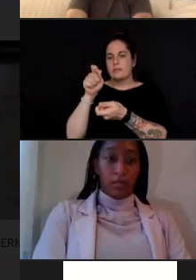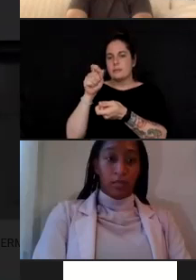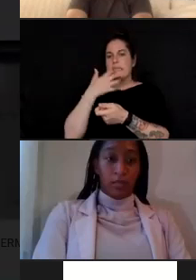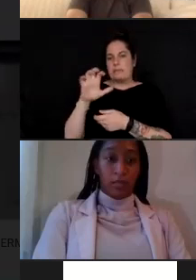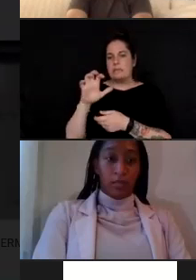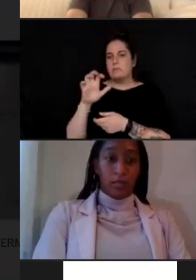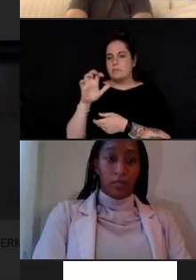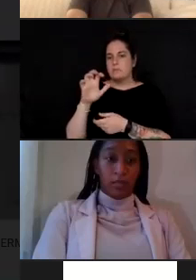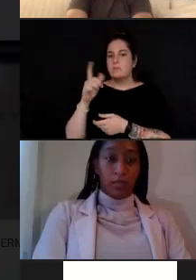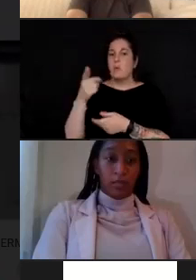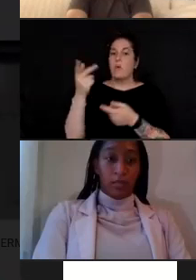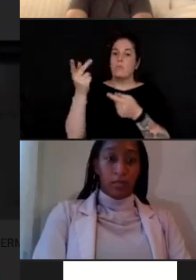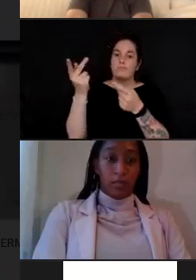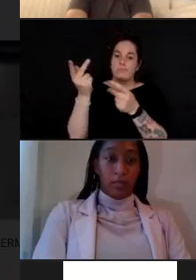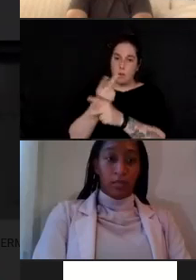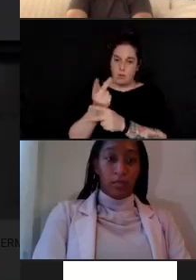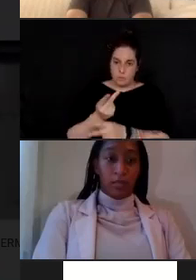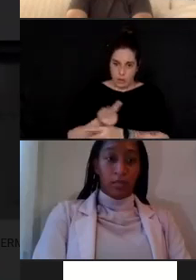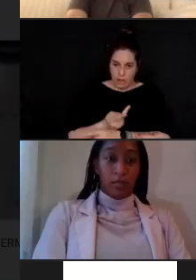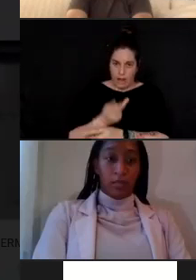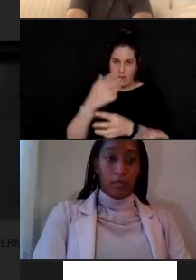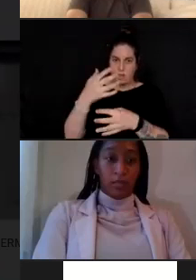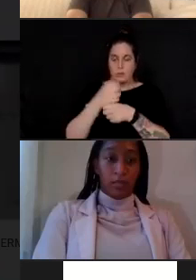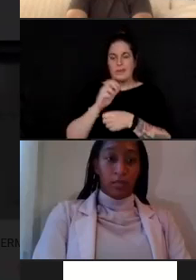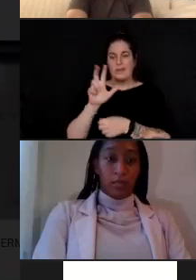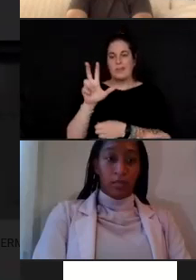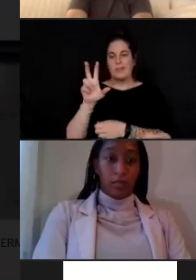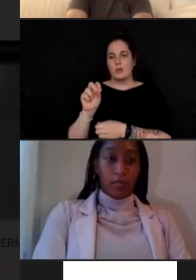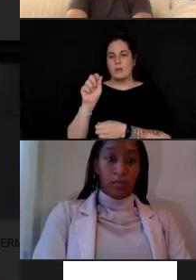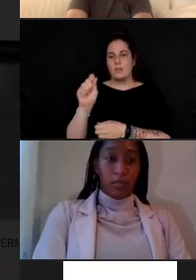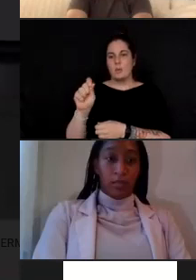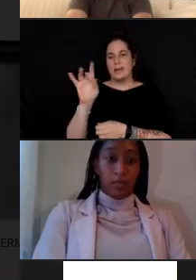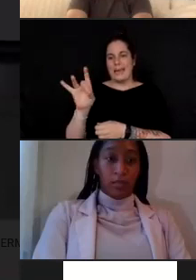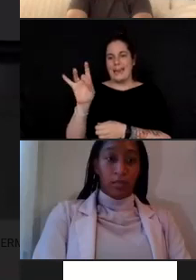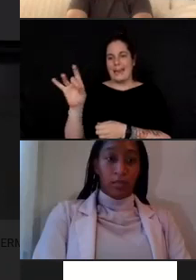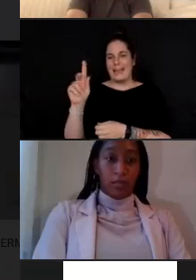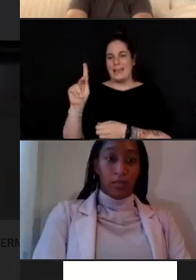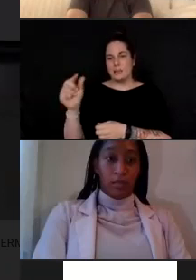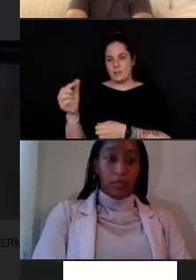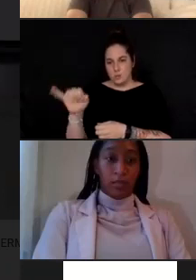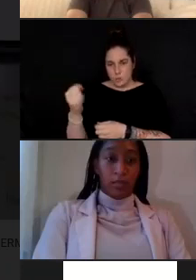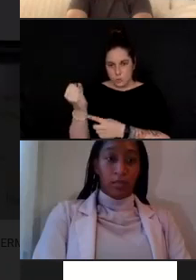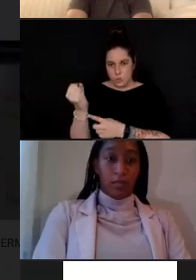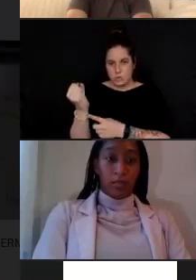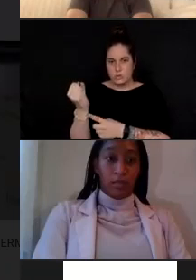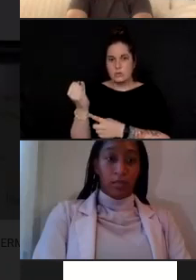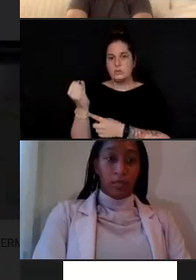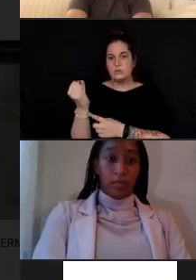multiply that out, you get 30.88 kilojoules. 1 times 80 times